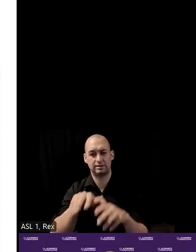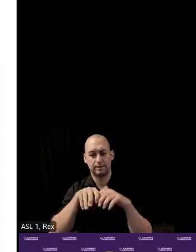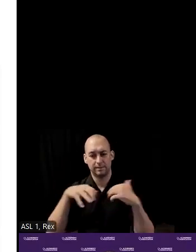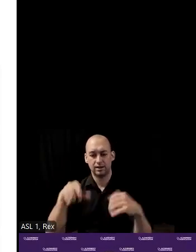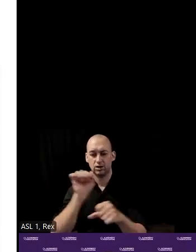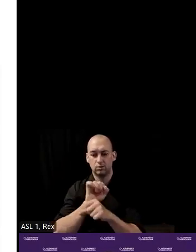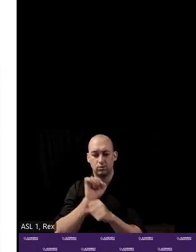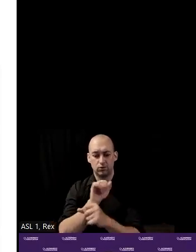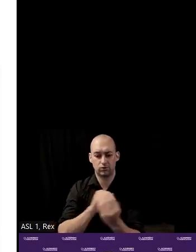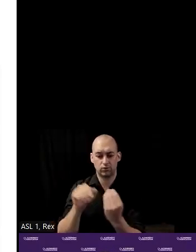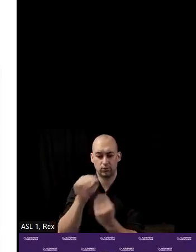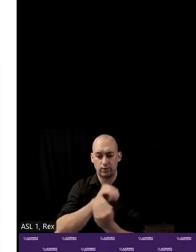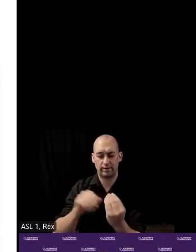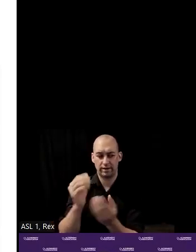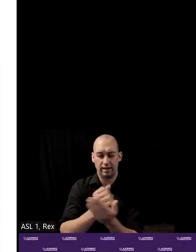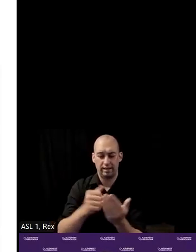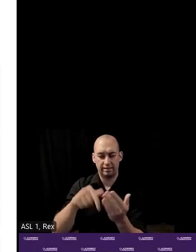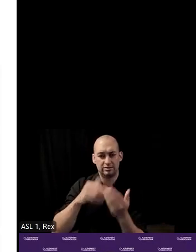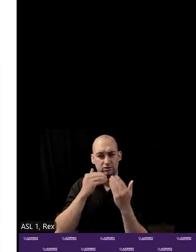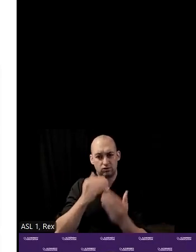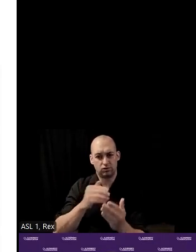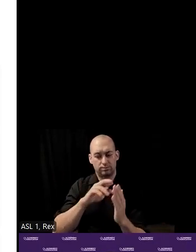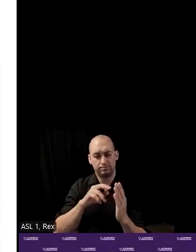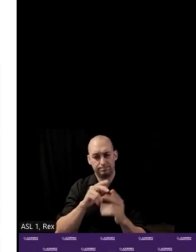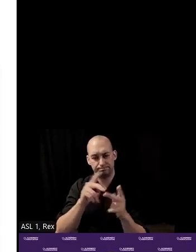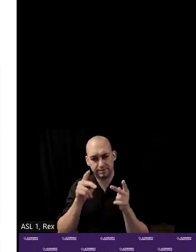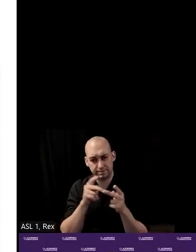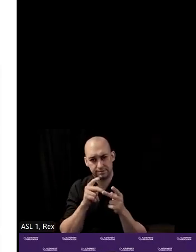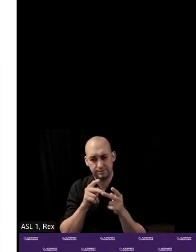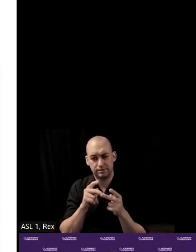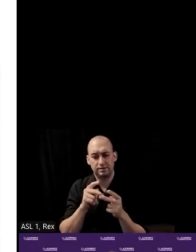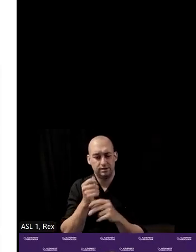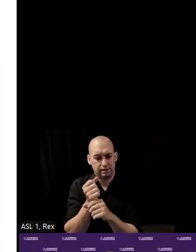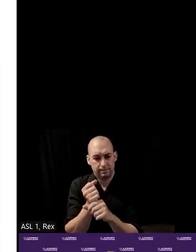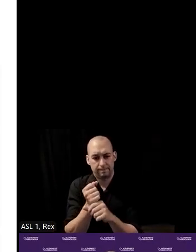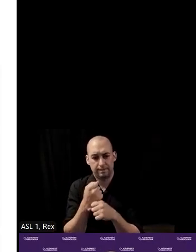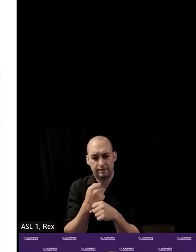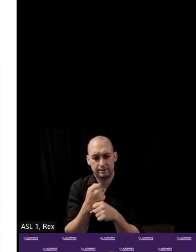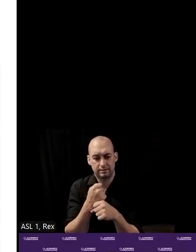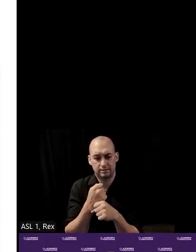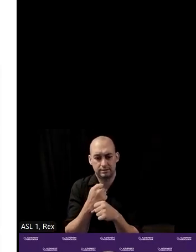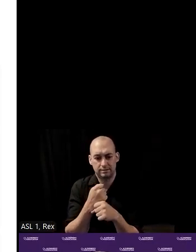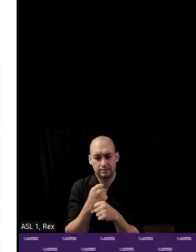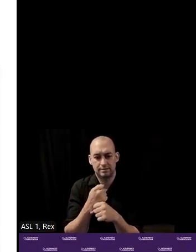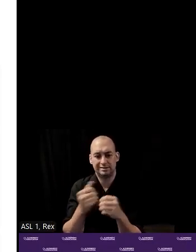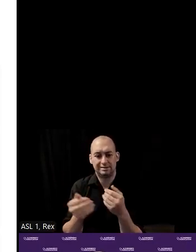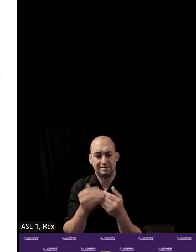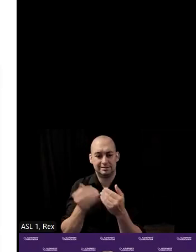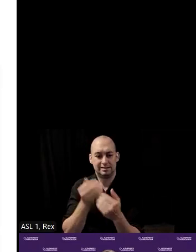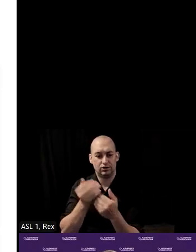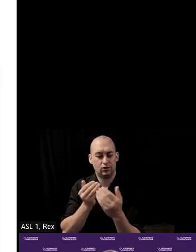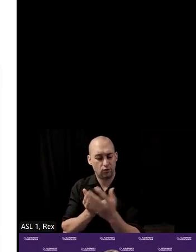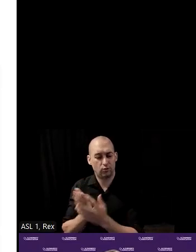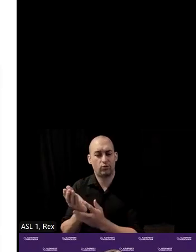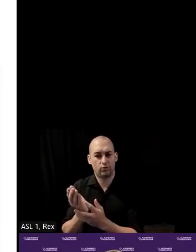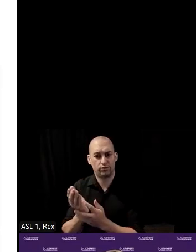around kind of getting this in a good position to make it easily go through I would say easily, but it made